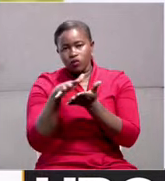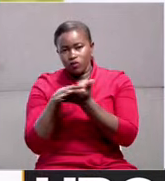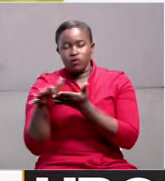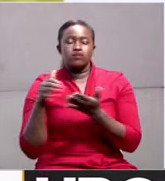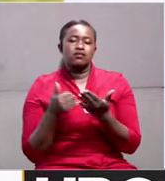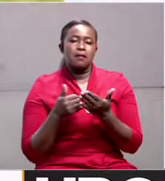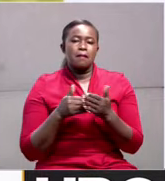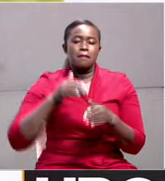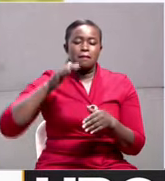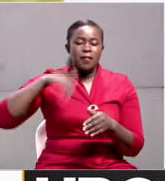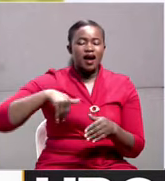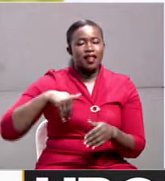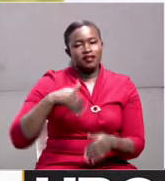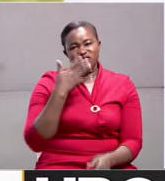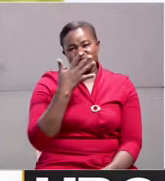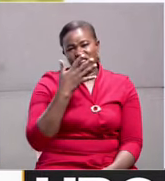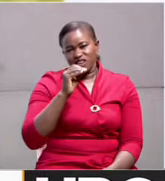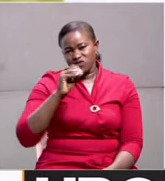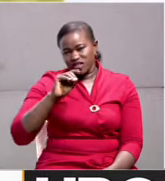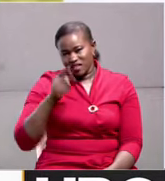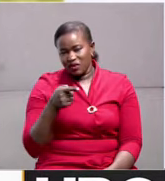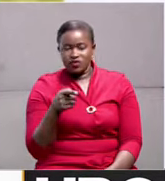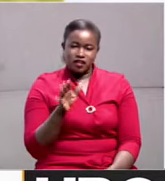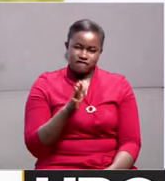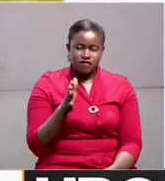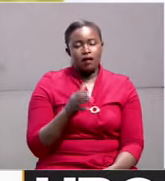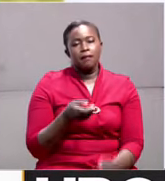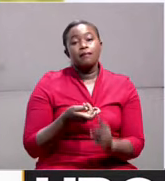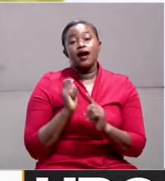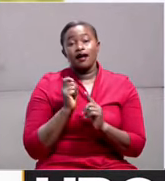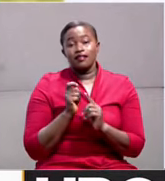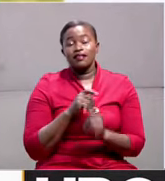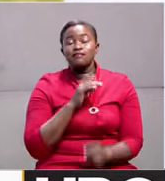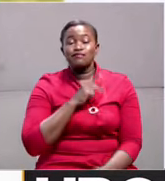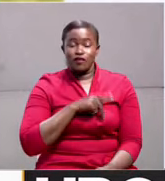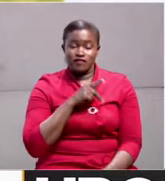they remain with a profit of 500,000 per month.